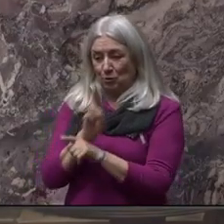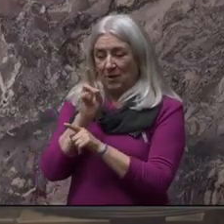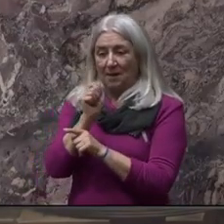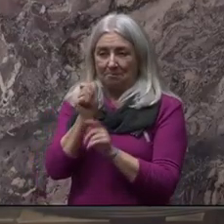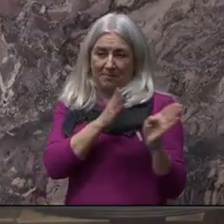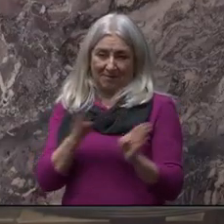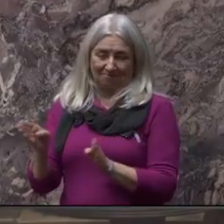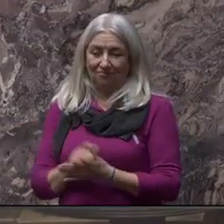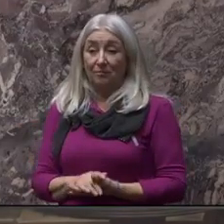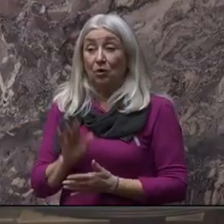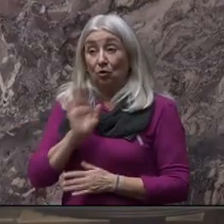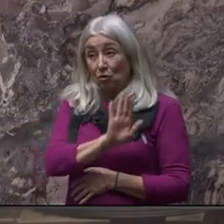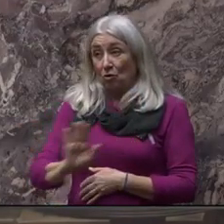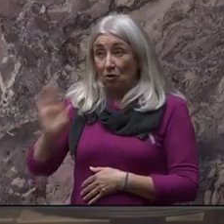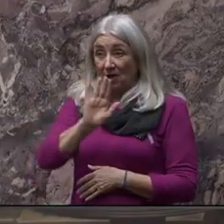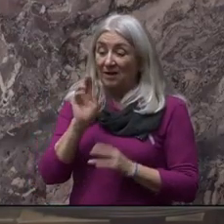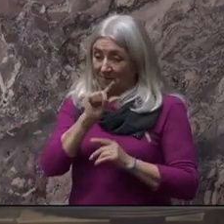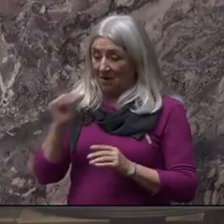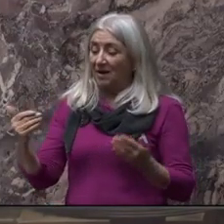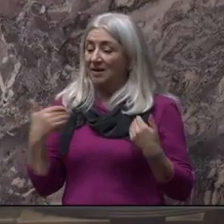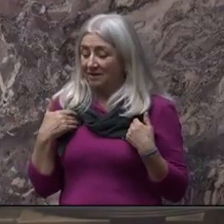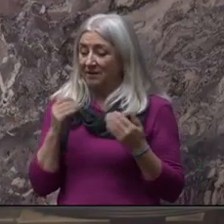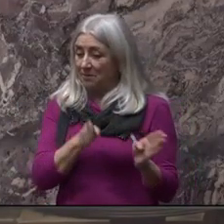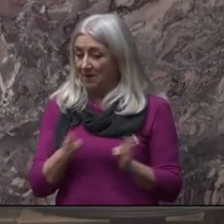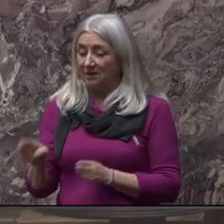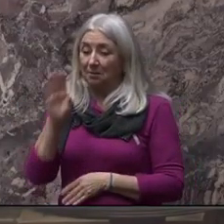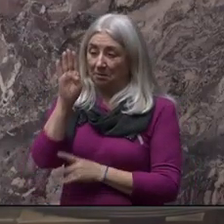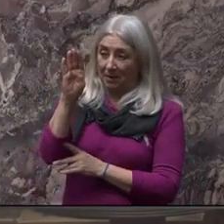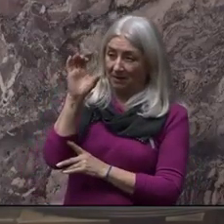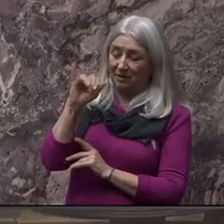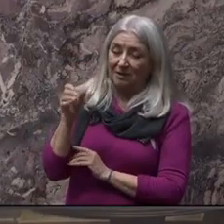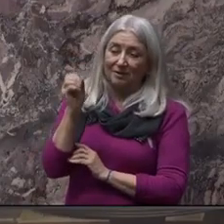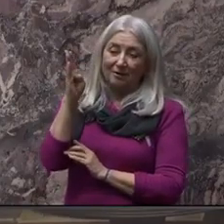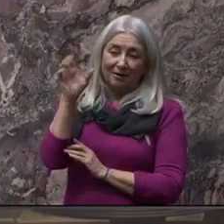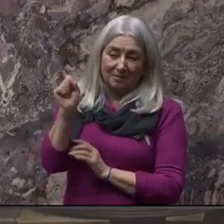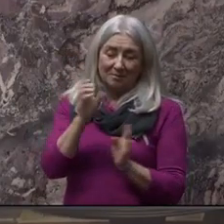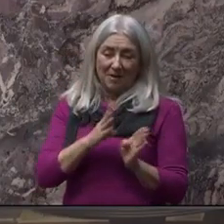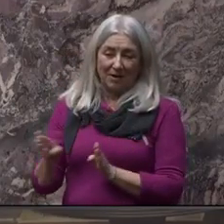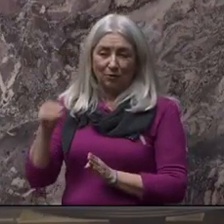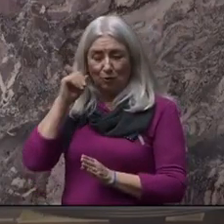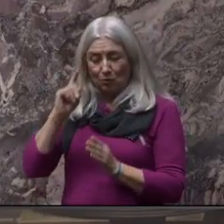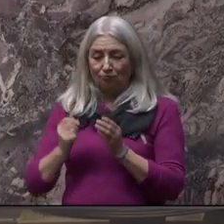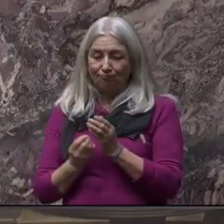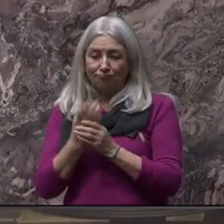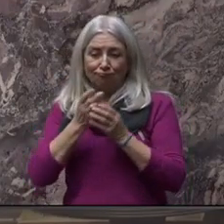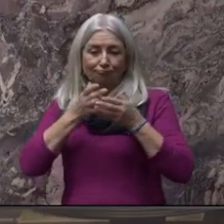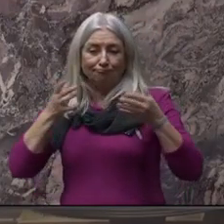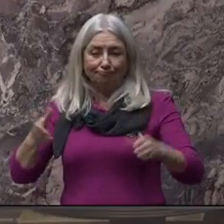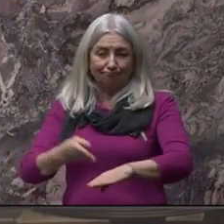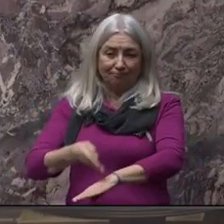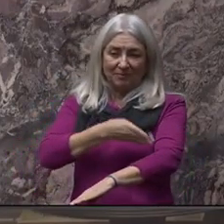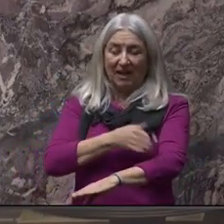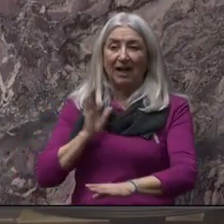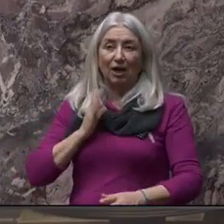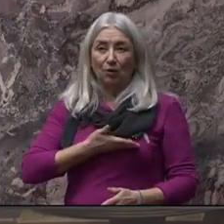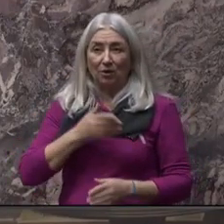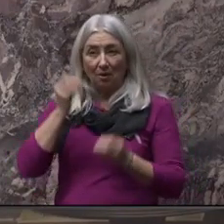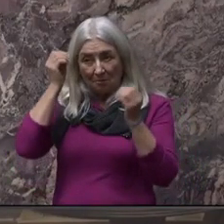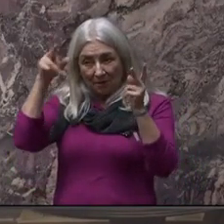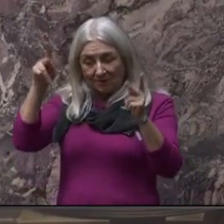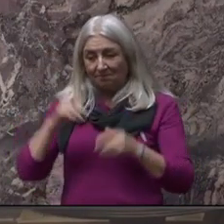Your government has a plan. The BC Jobs Plan to grow the economy and create opportunities, combined with